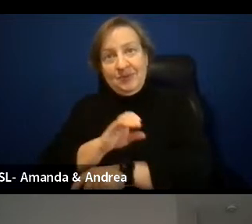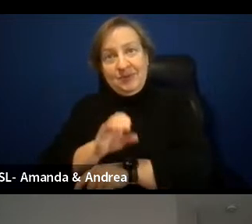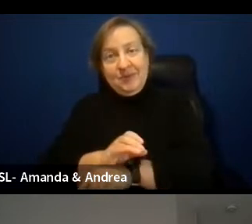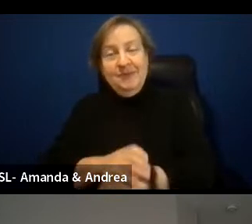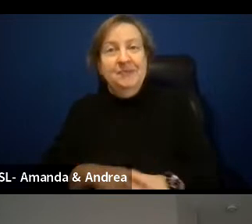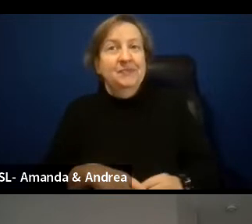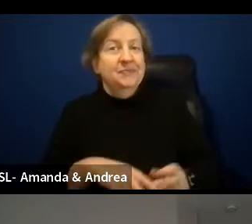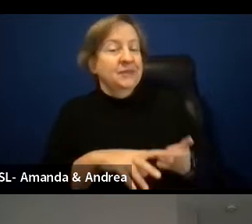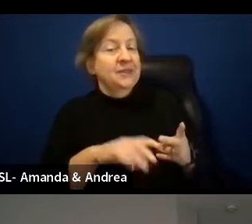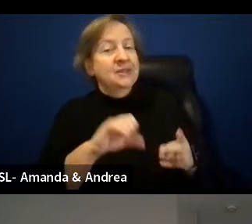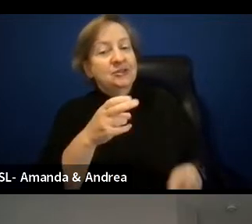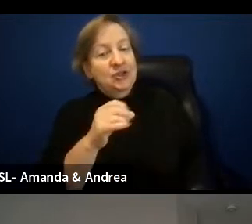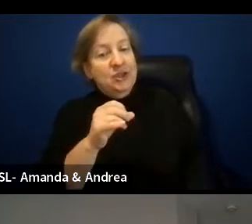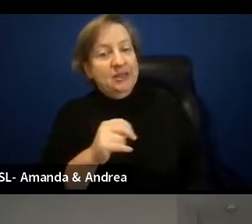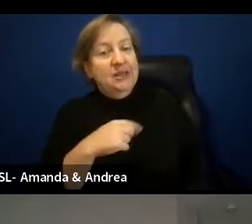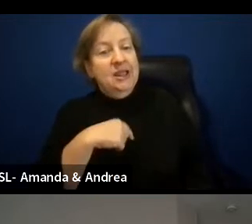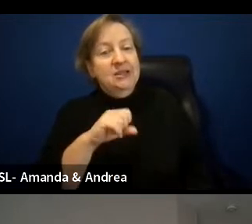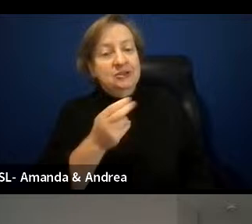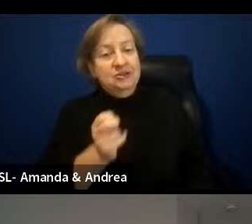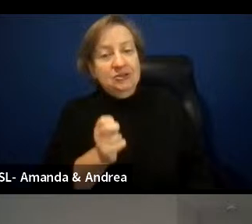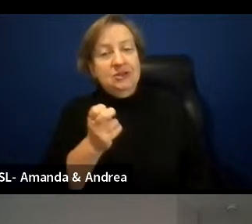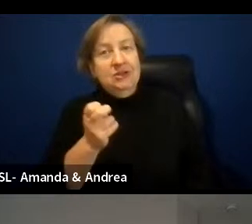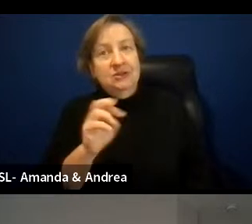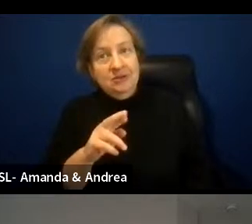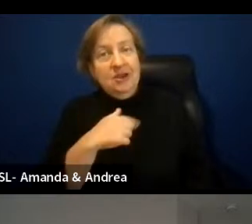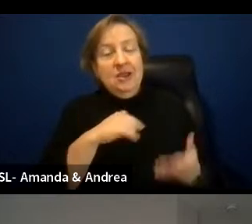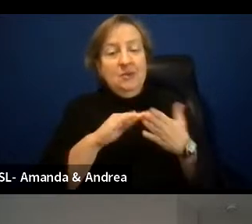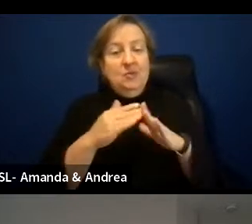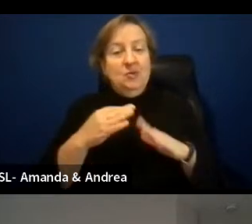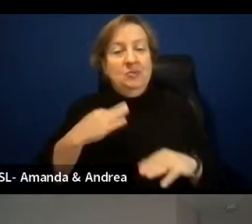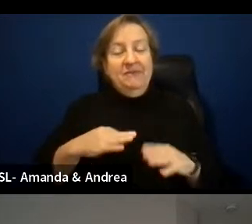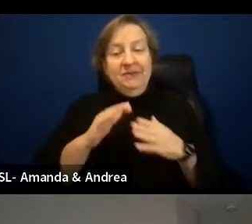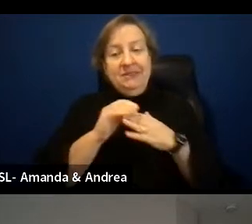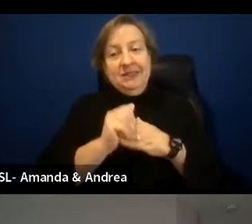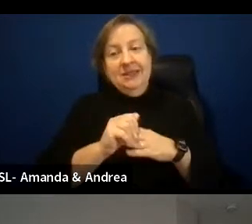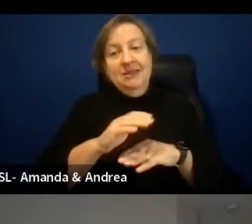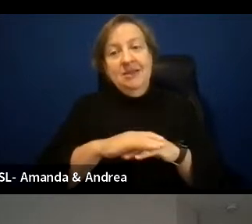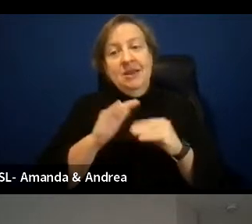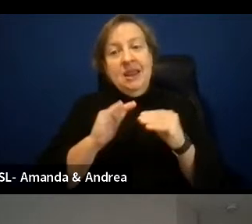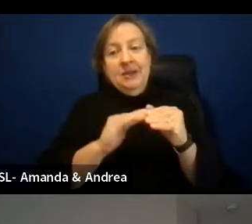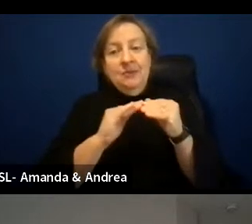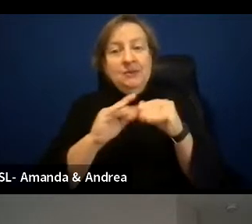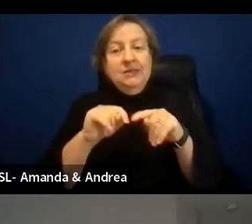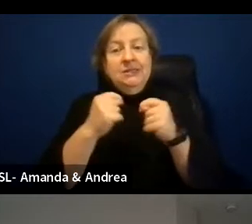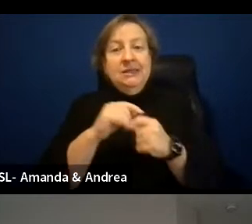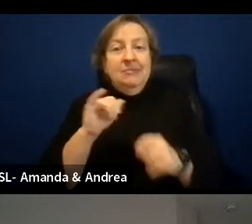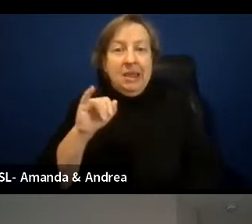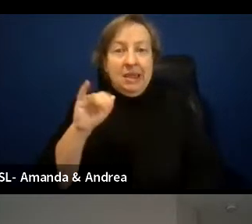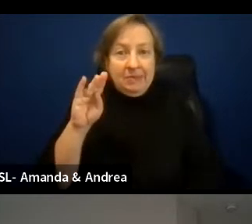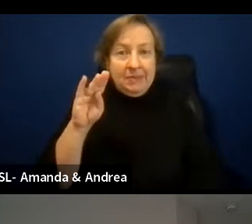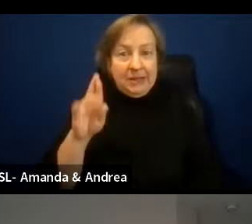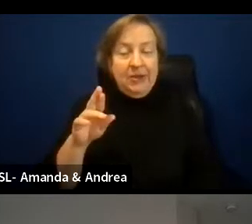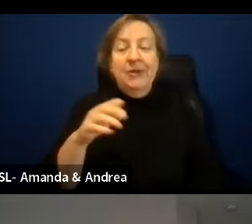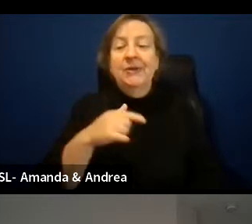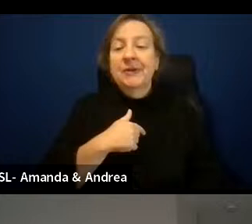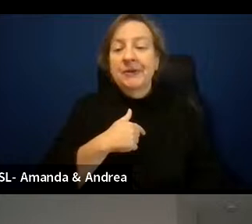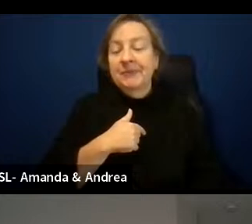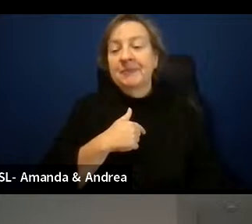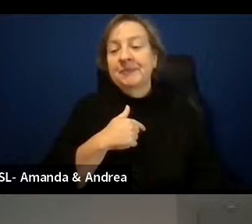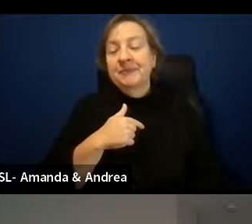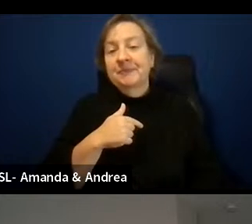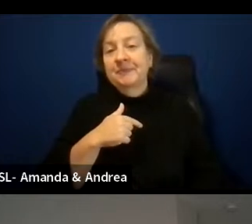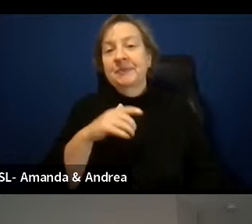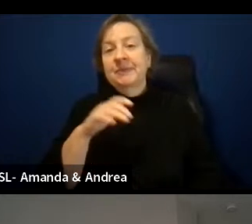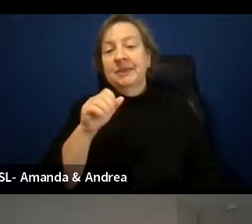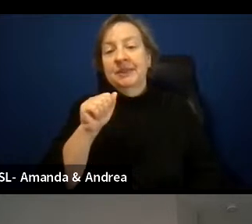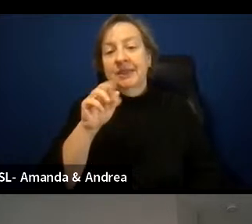Shannon Singleton, my pronouns are she and her, and I'm the community benefits lead on the equity team at IBR. I am a